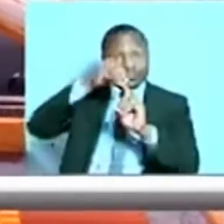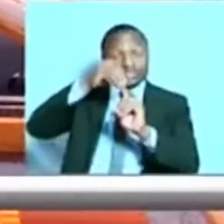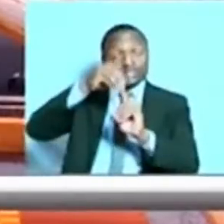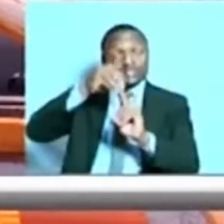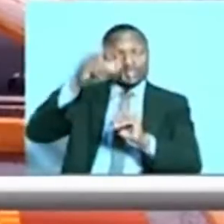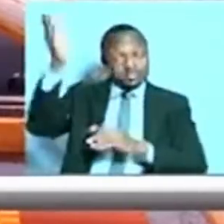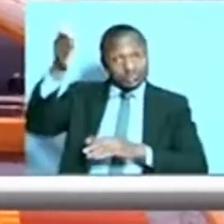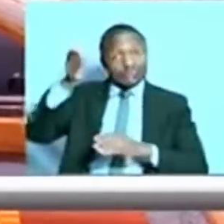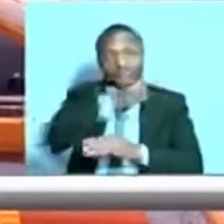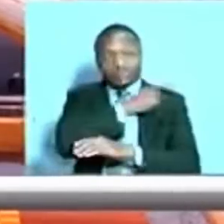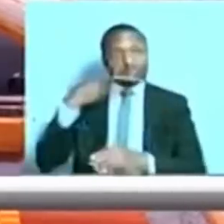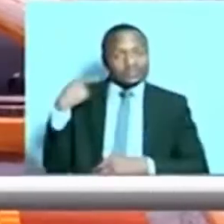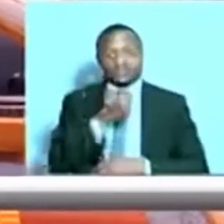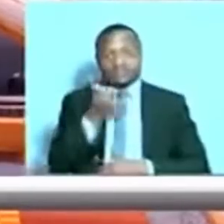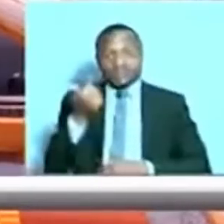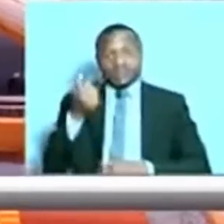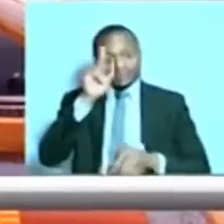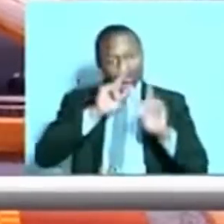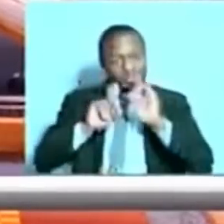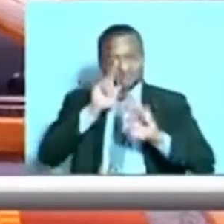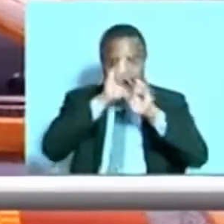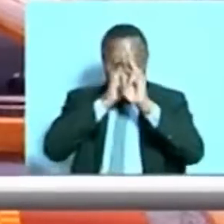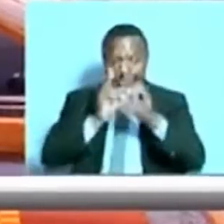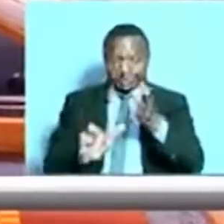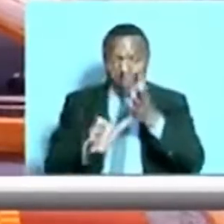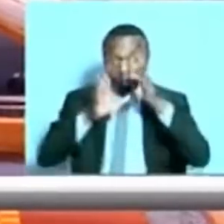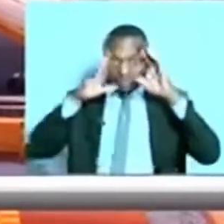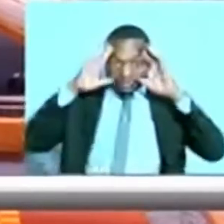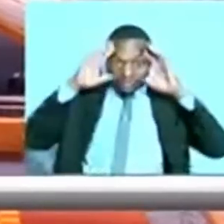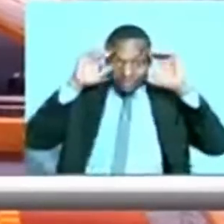debate? Her Honor the Vice President.